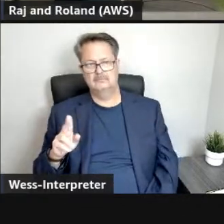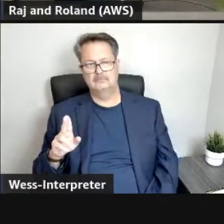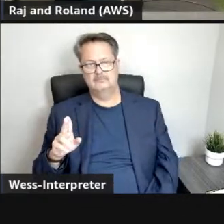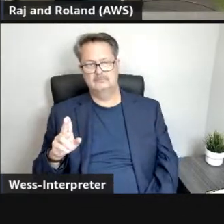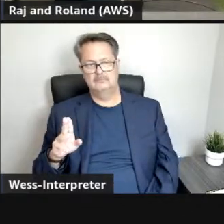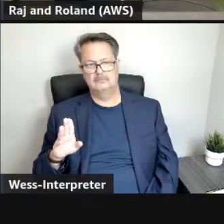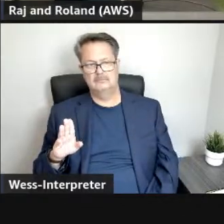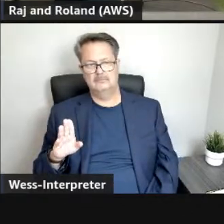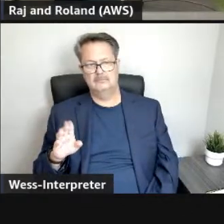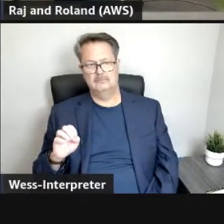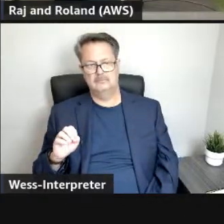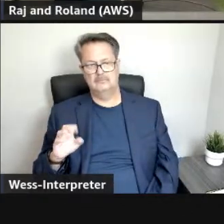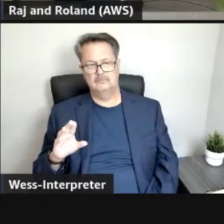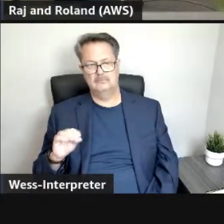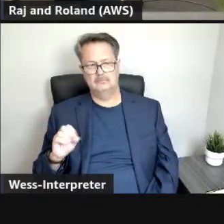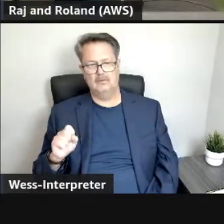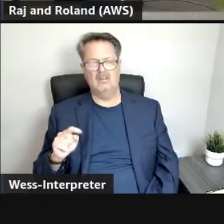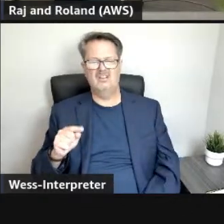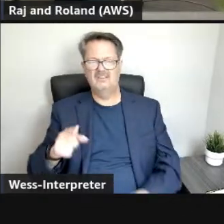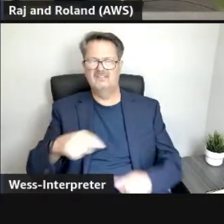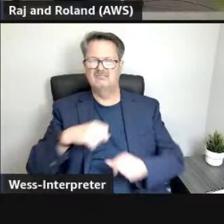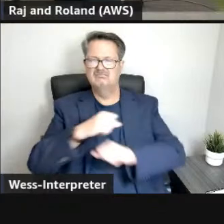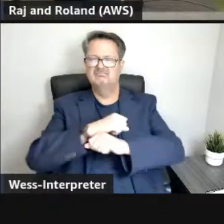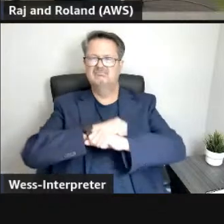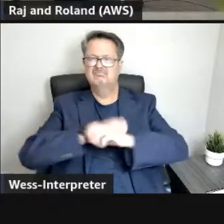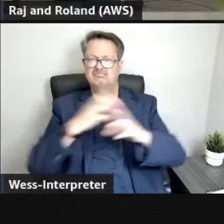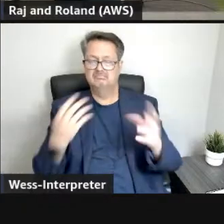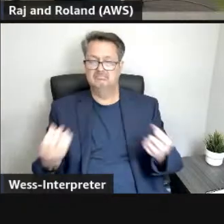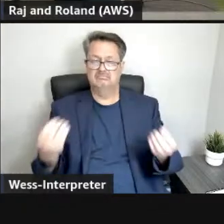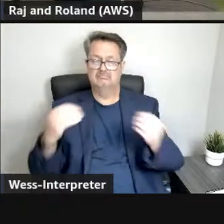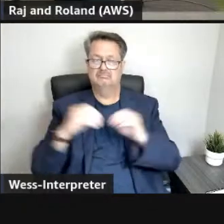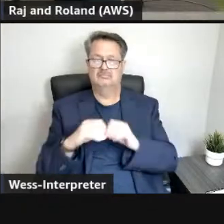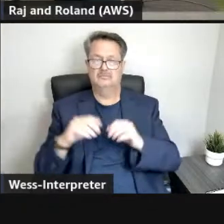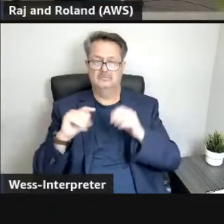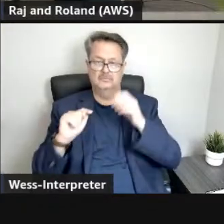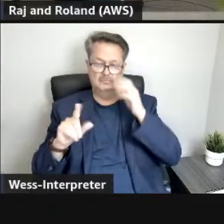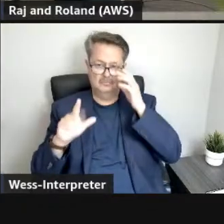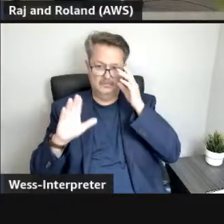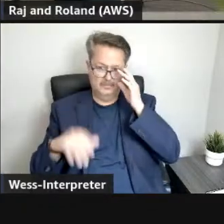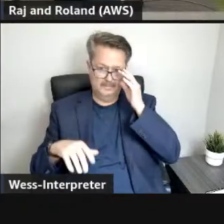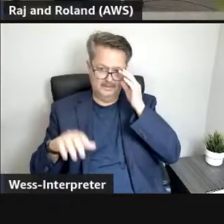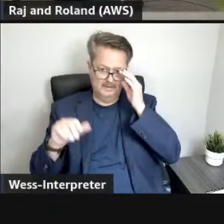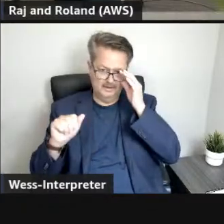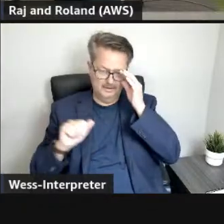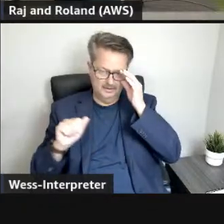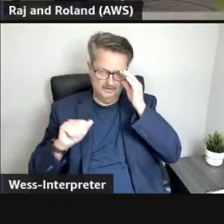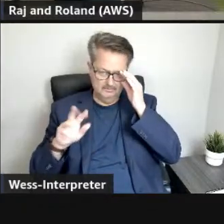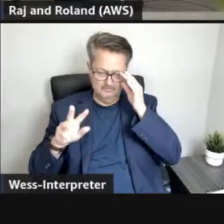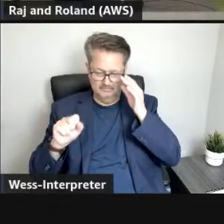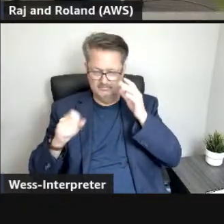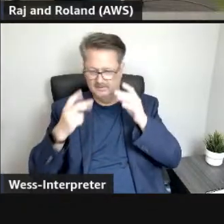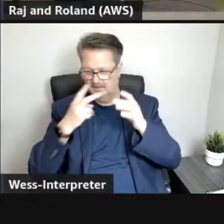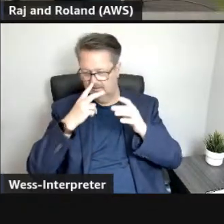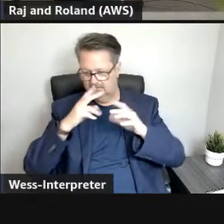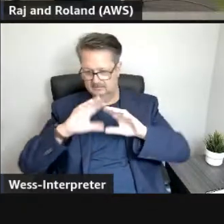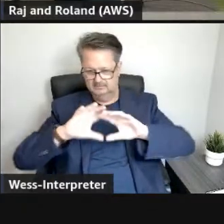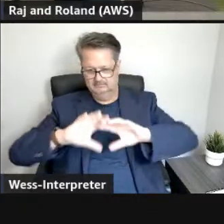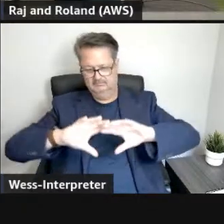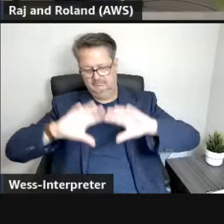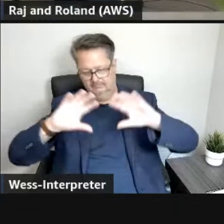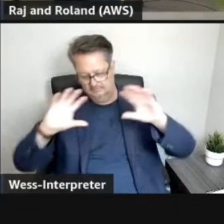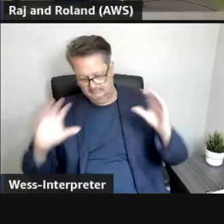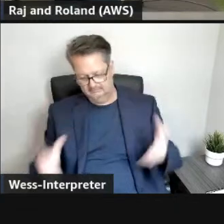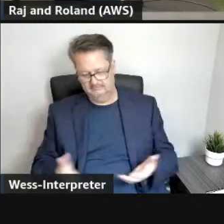beyond the tools that we have in AWS, because KubeCost can look at Kubernetes constructs natively. Things like